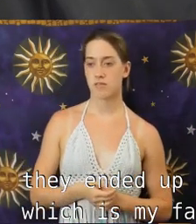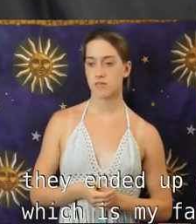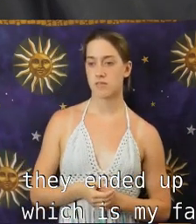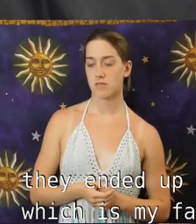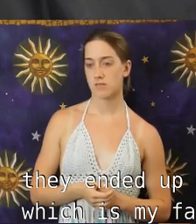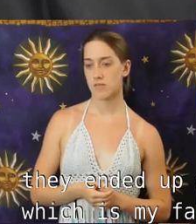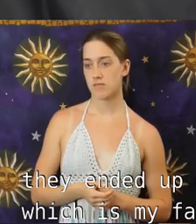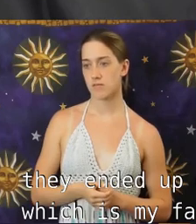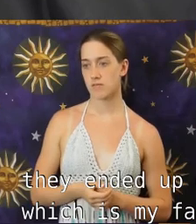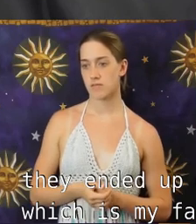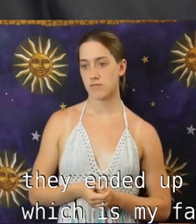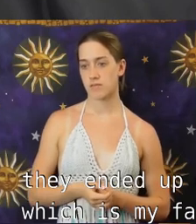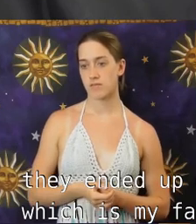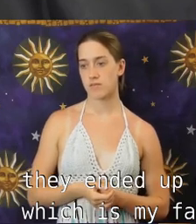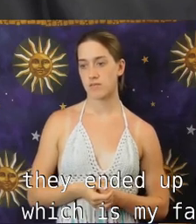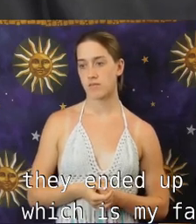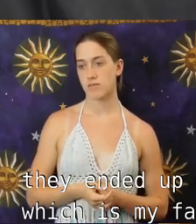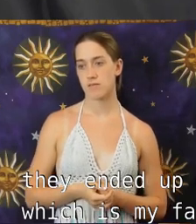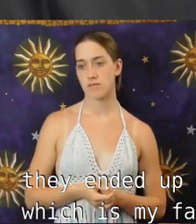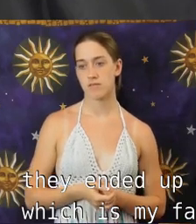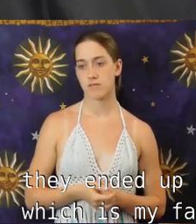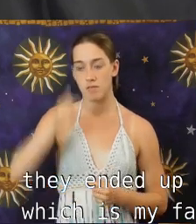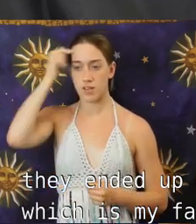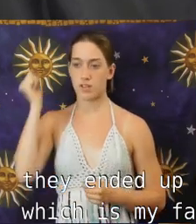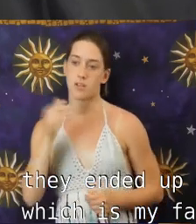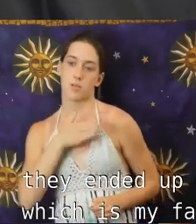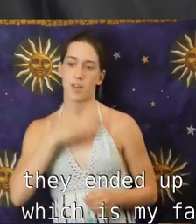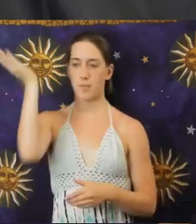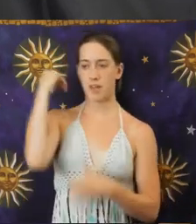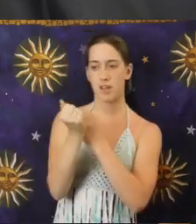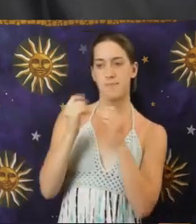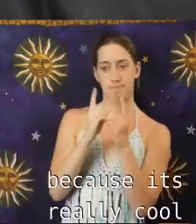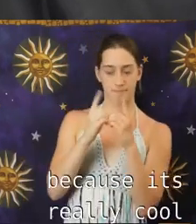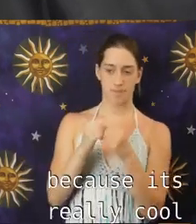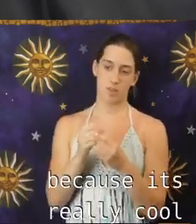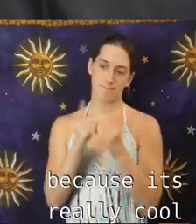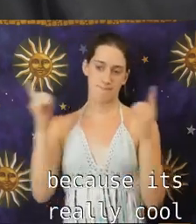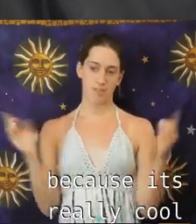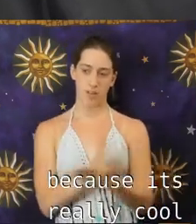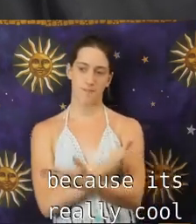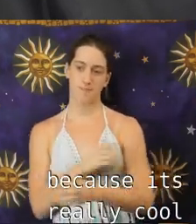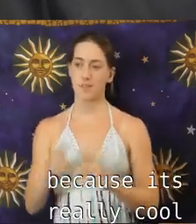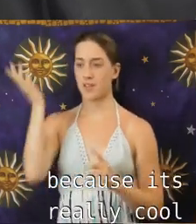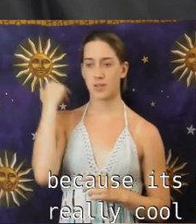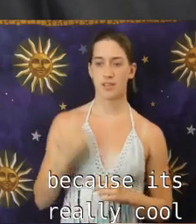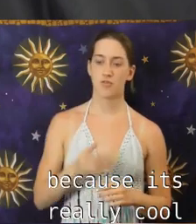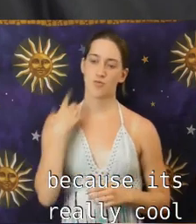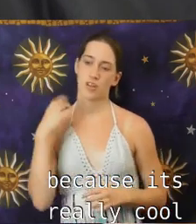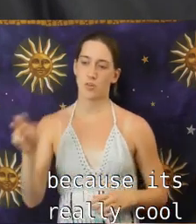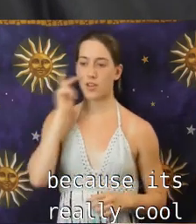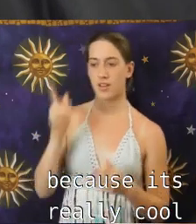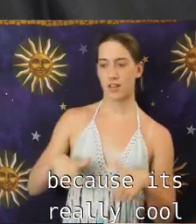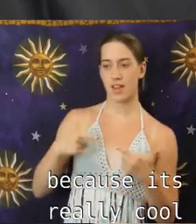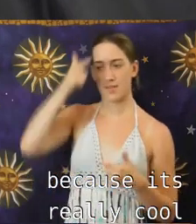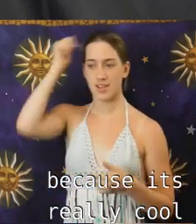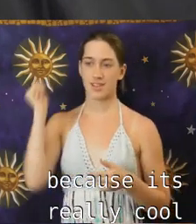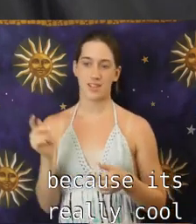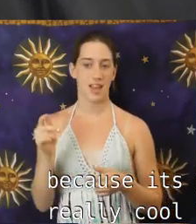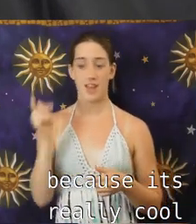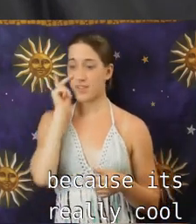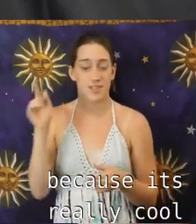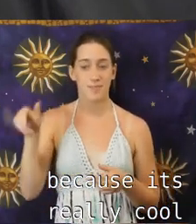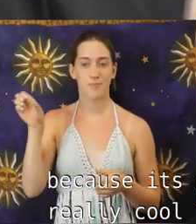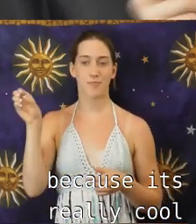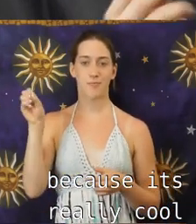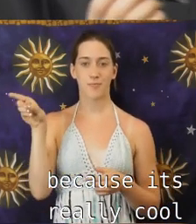my favorite Journey song, which is also kind of bittersweet because it's mine and my ex-boyfriend's song, but it was still really cool to